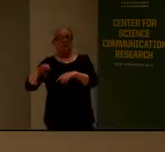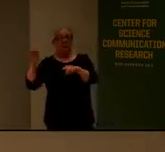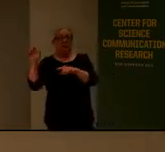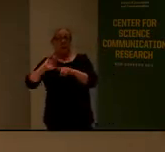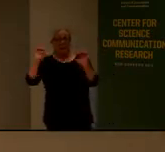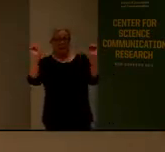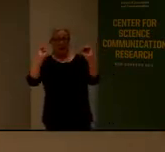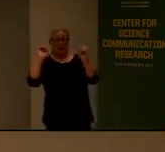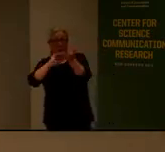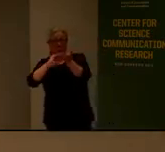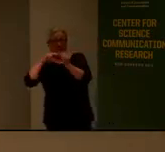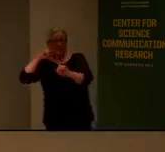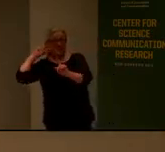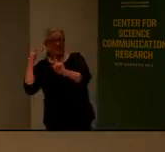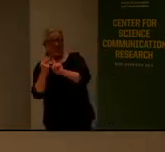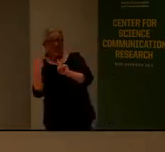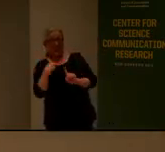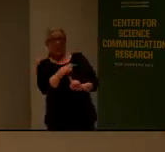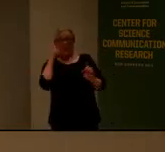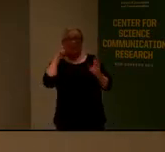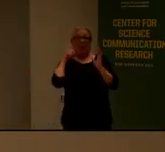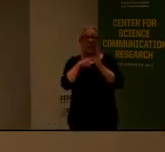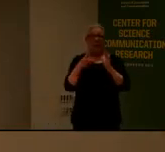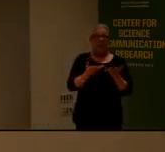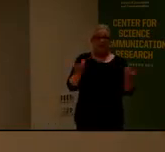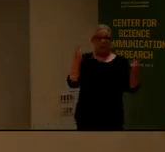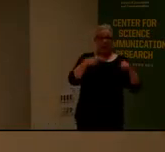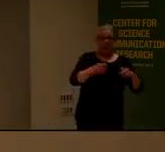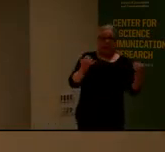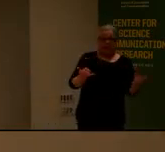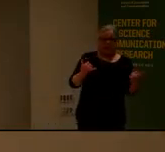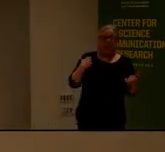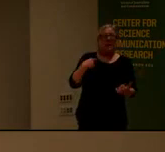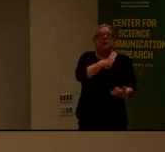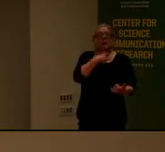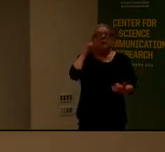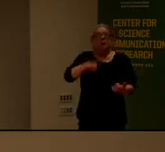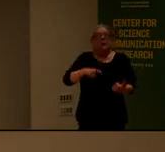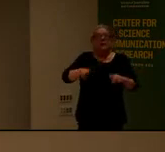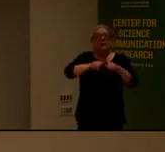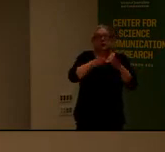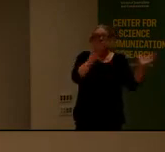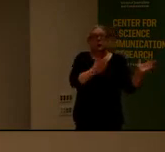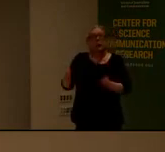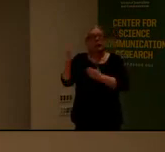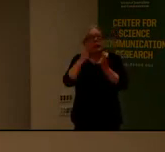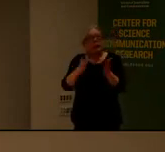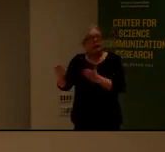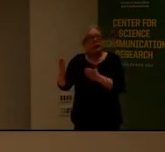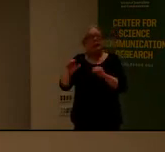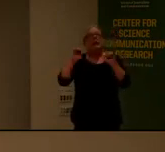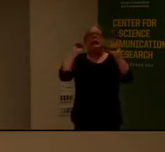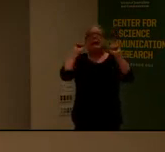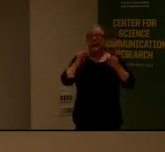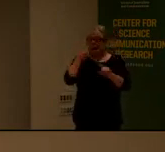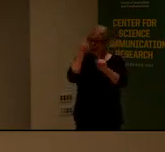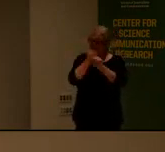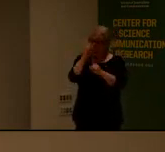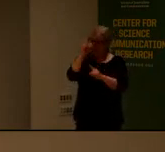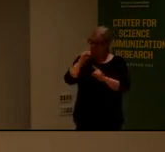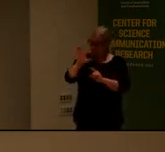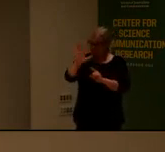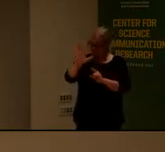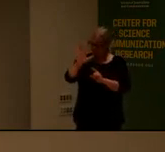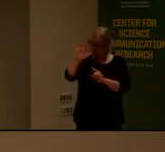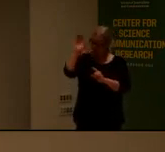for what's happening now. And so there is an urgency to get prepared for what's happening. And we can hit 1.5, and